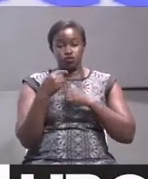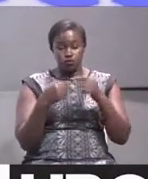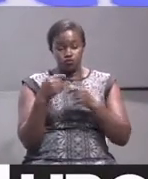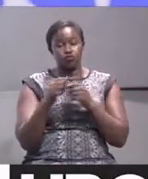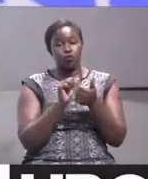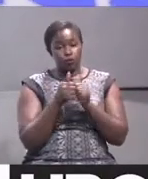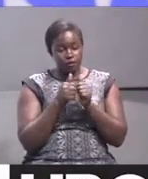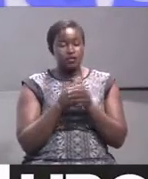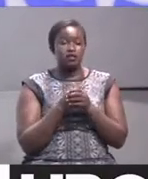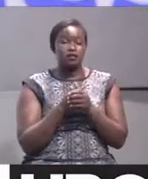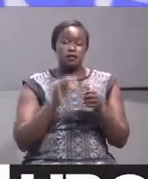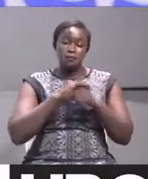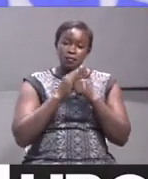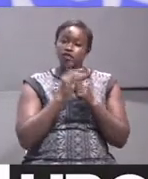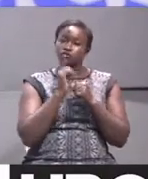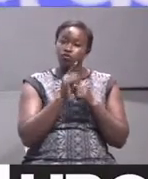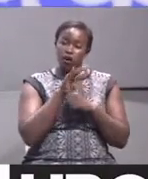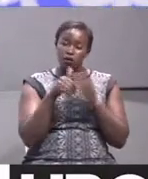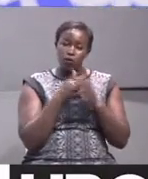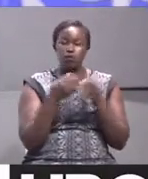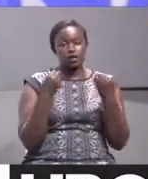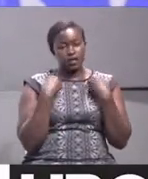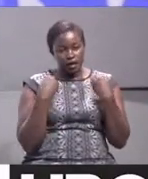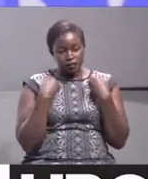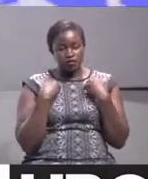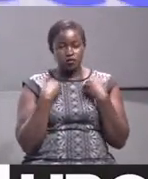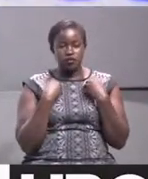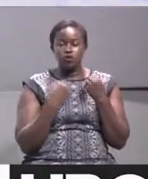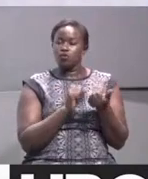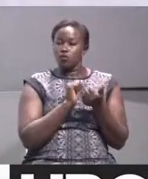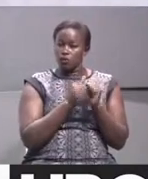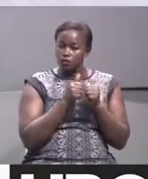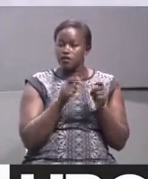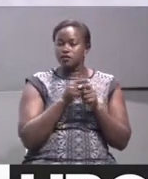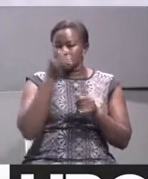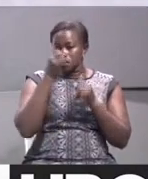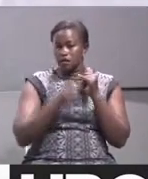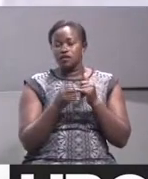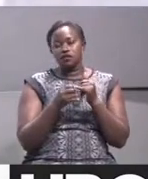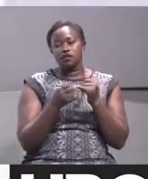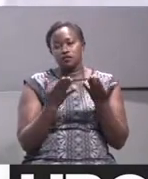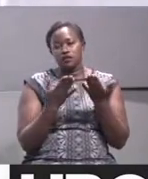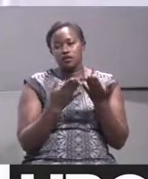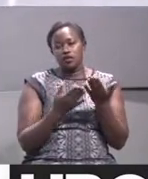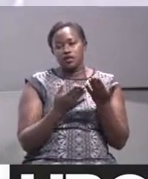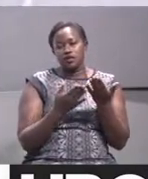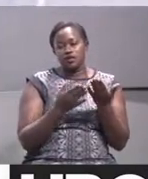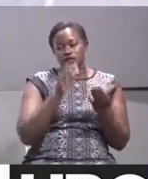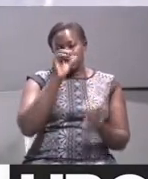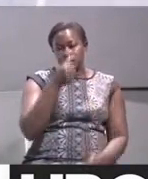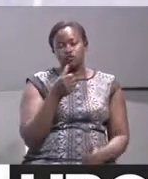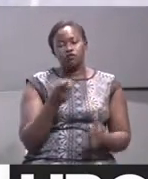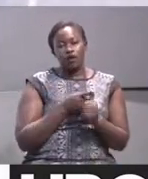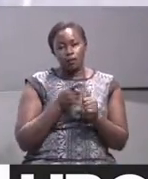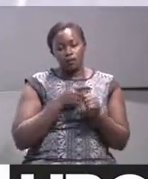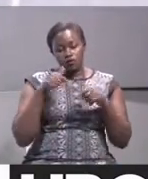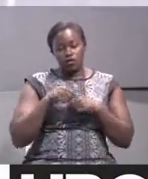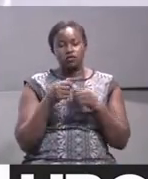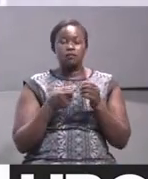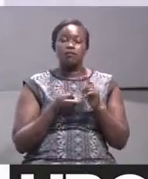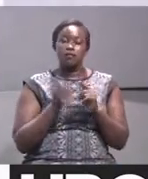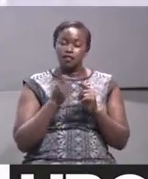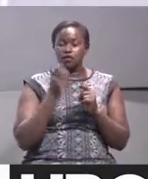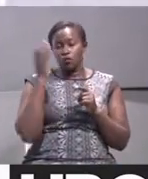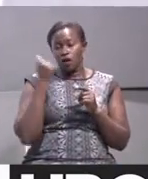make sure that we have all our games played and to climax the final by the 6th of April this month,